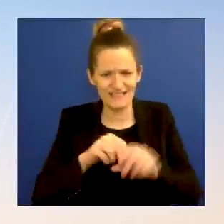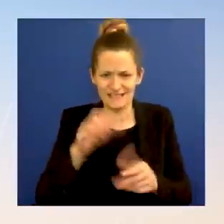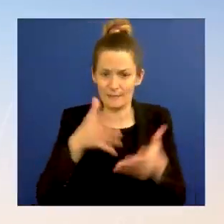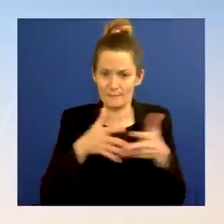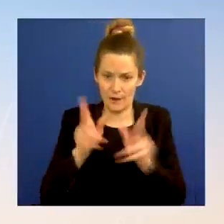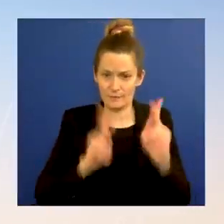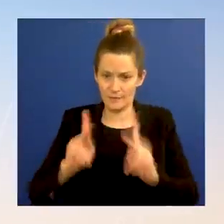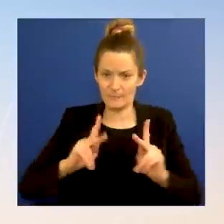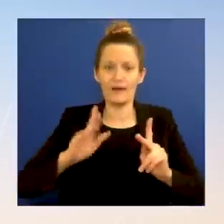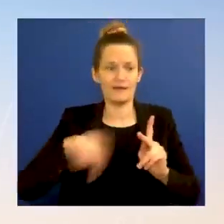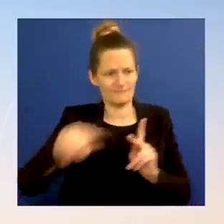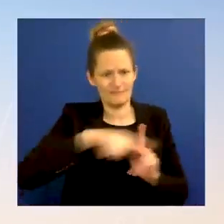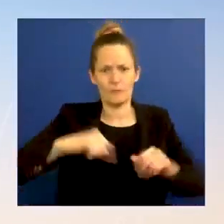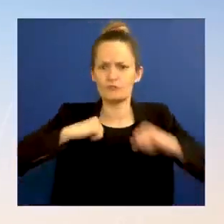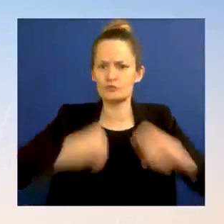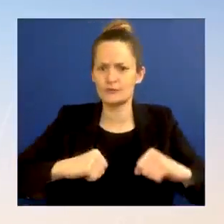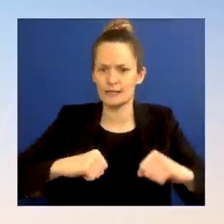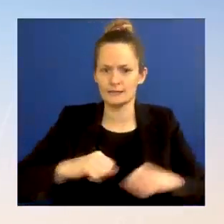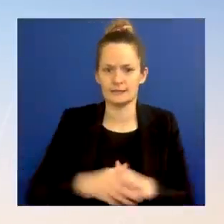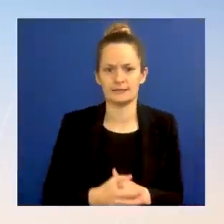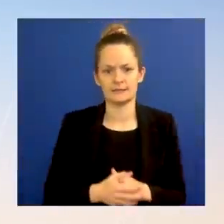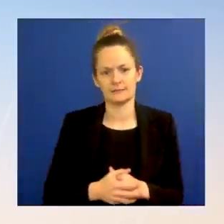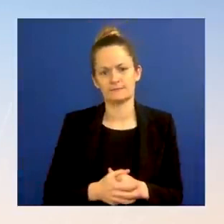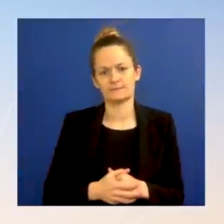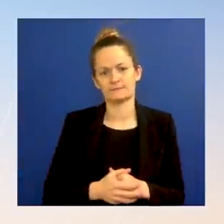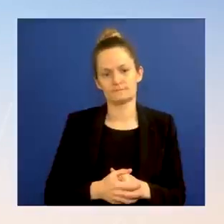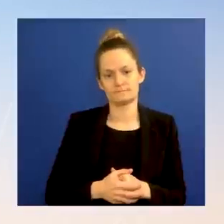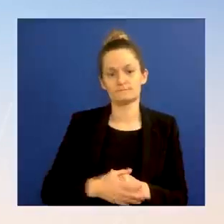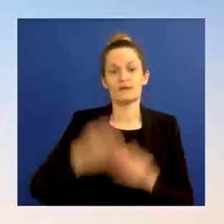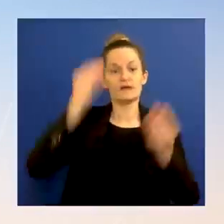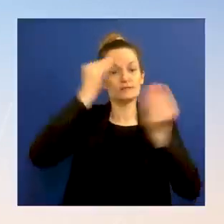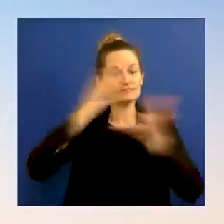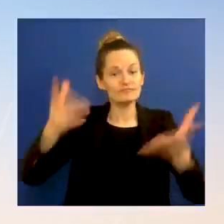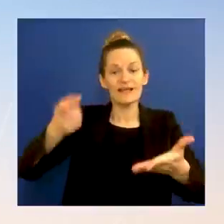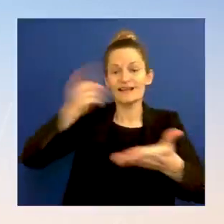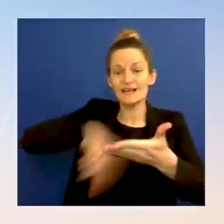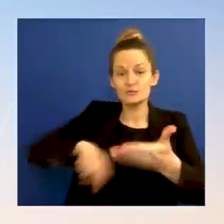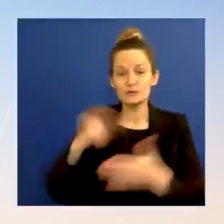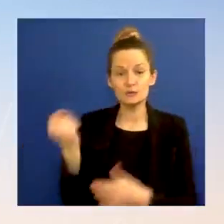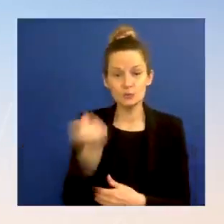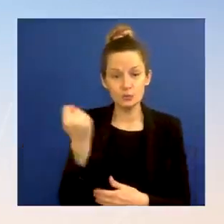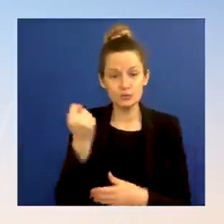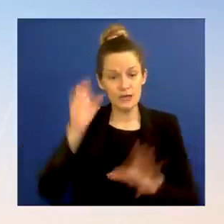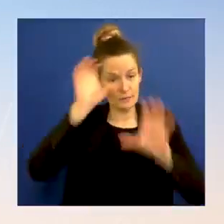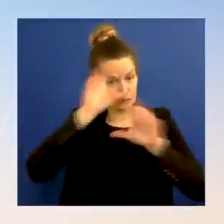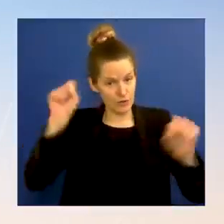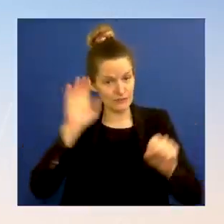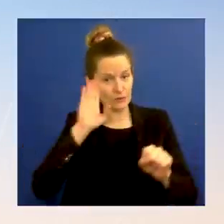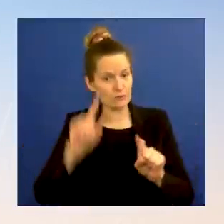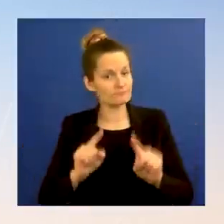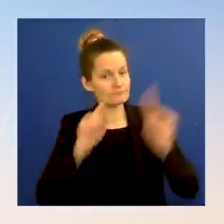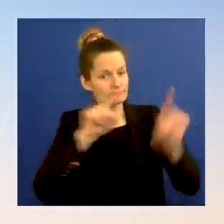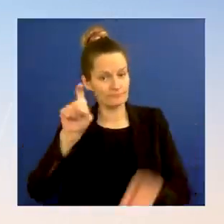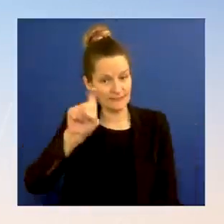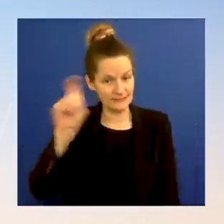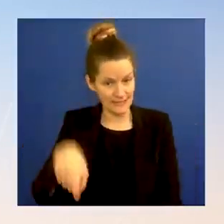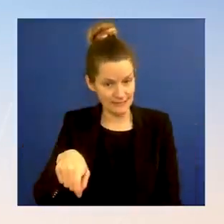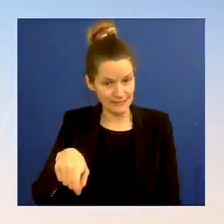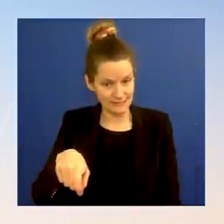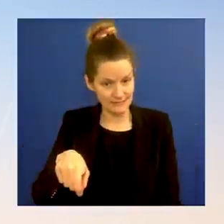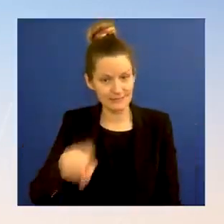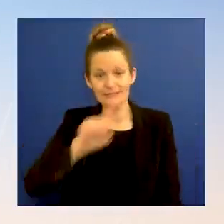will travel to Fort Worth, Texas, to speak with veterans, caregivers, and survivors about addressing the health effects of